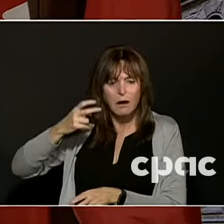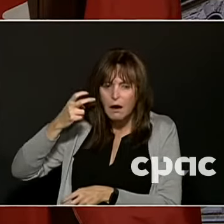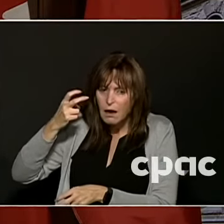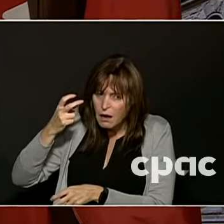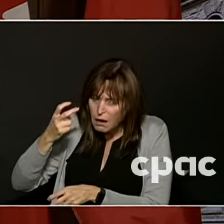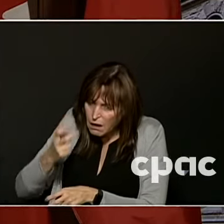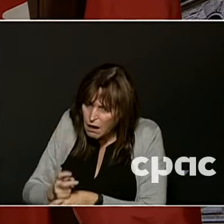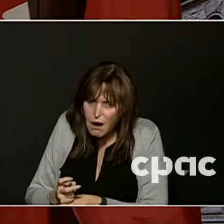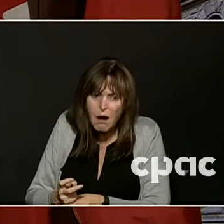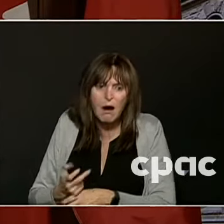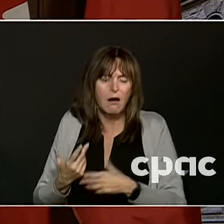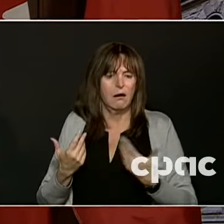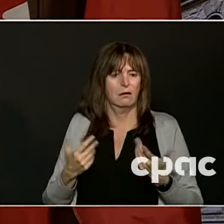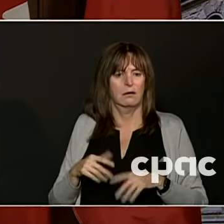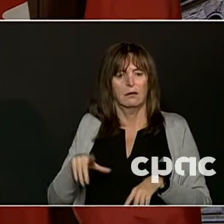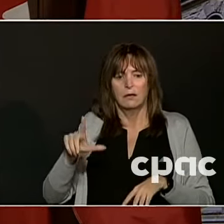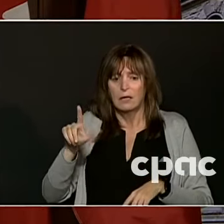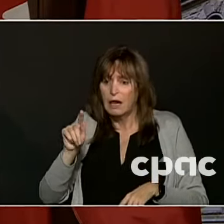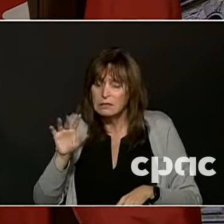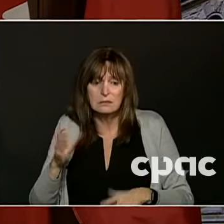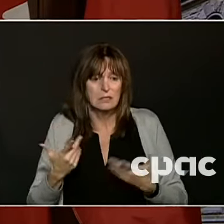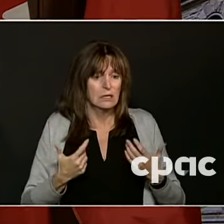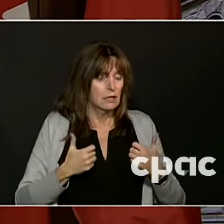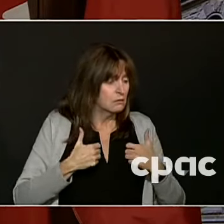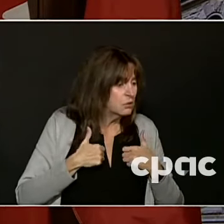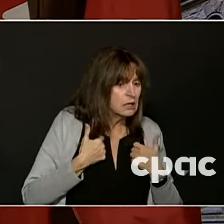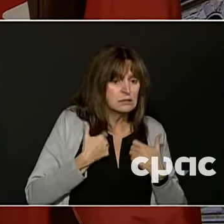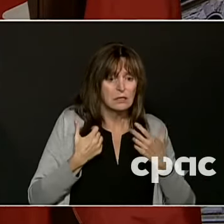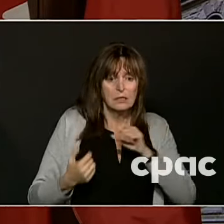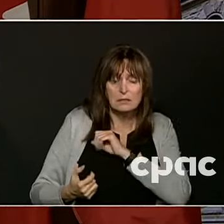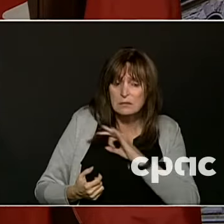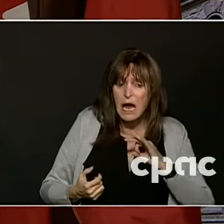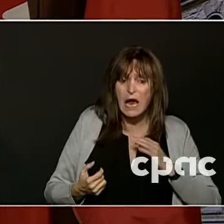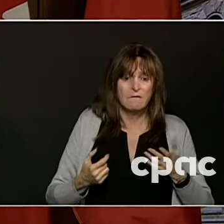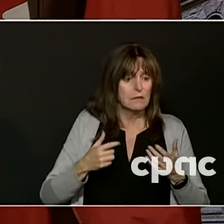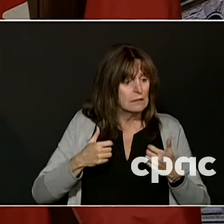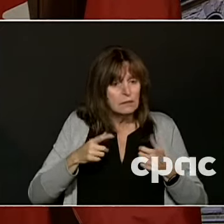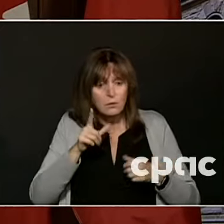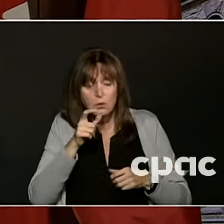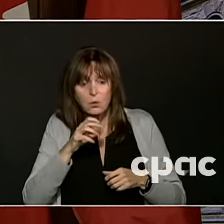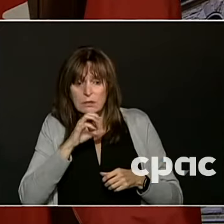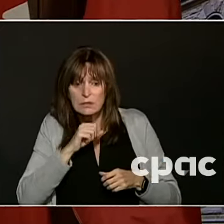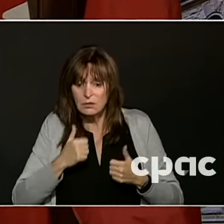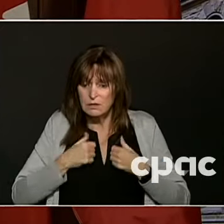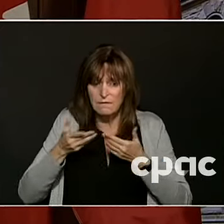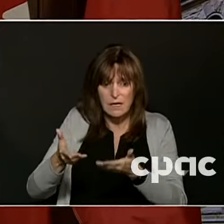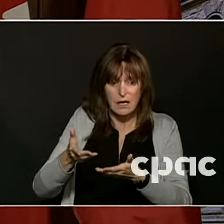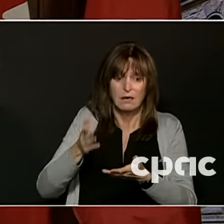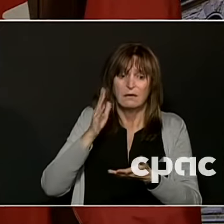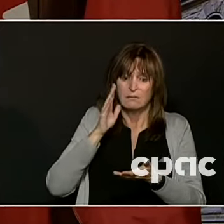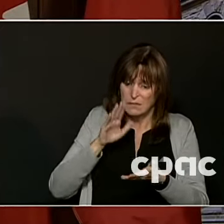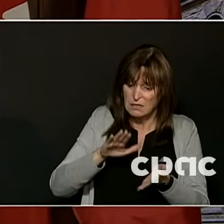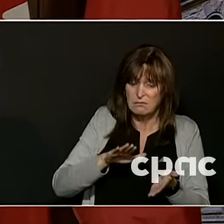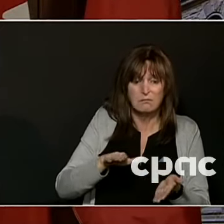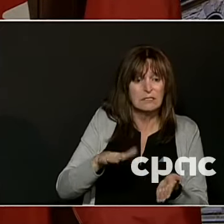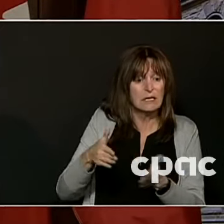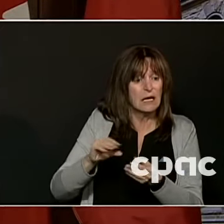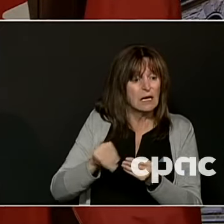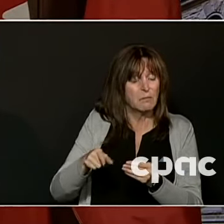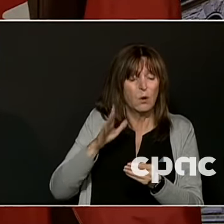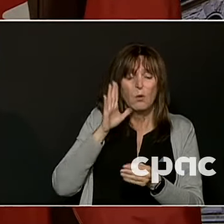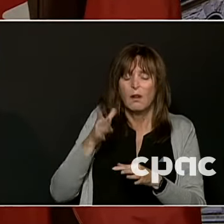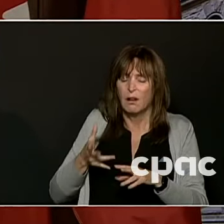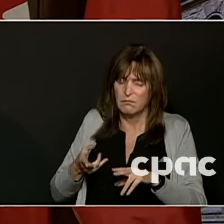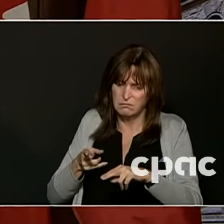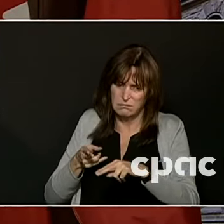residents and staff, and resident mortality is growing substantially. The outbreaks continue to account for about 10% of cases,